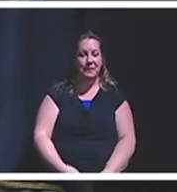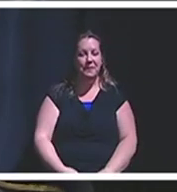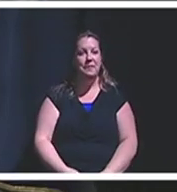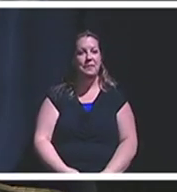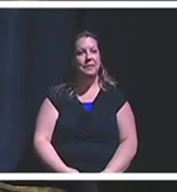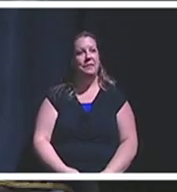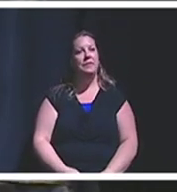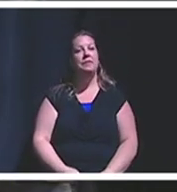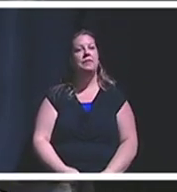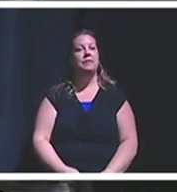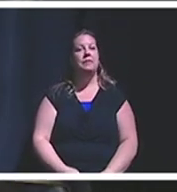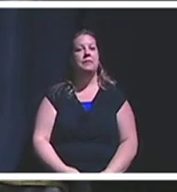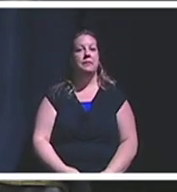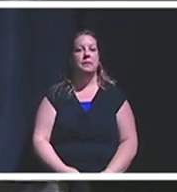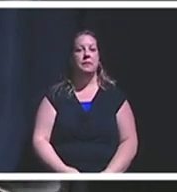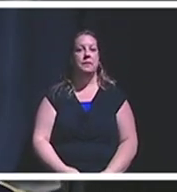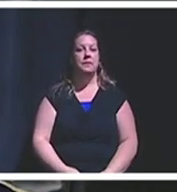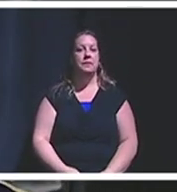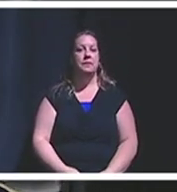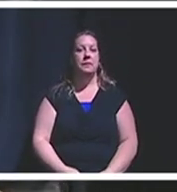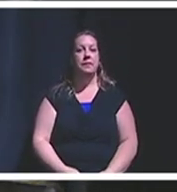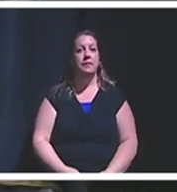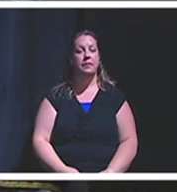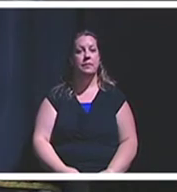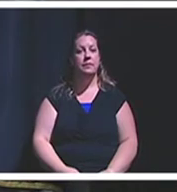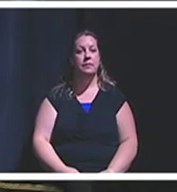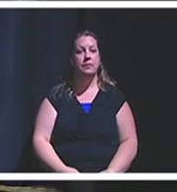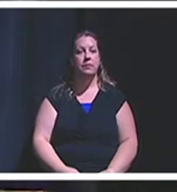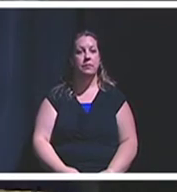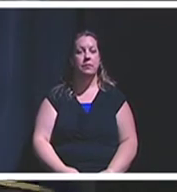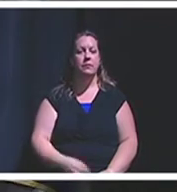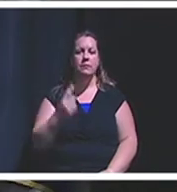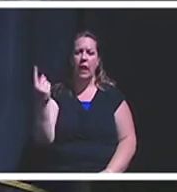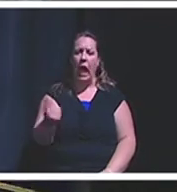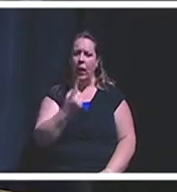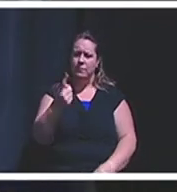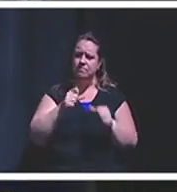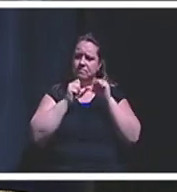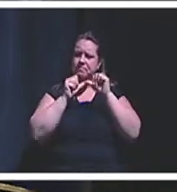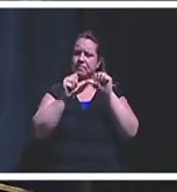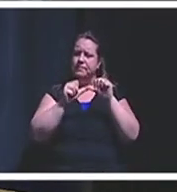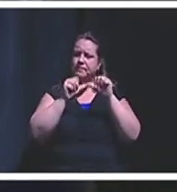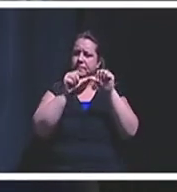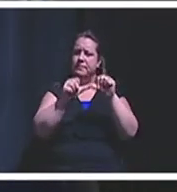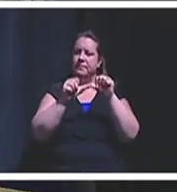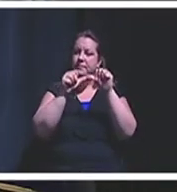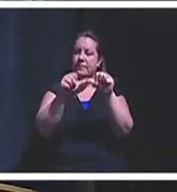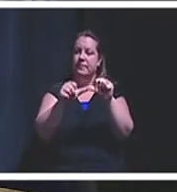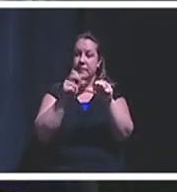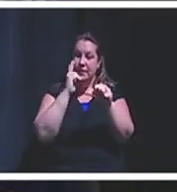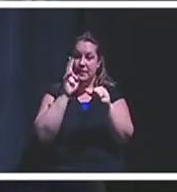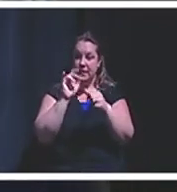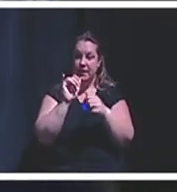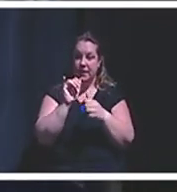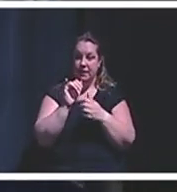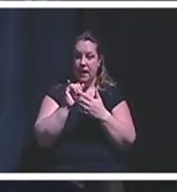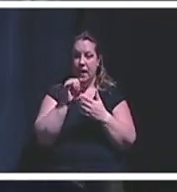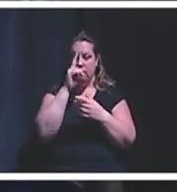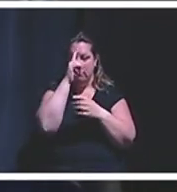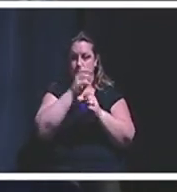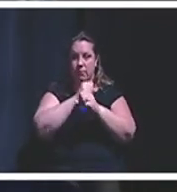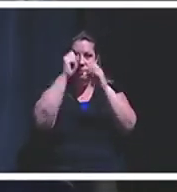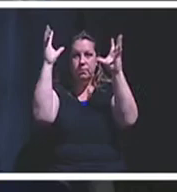But always be persistent in seeing that progressive